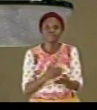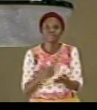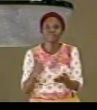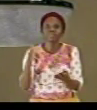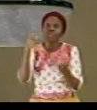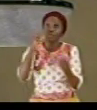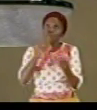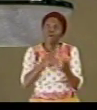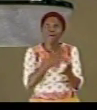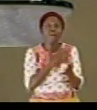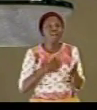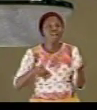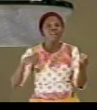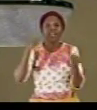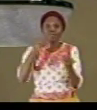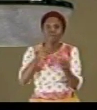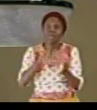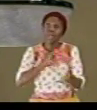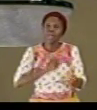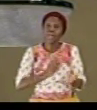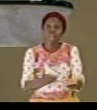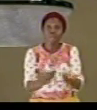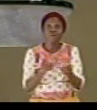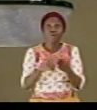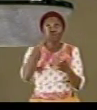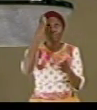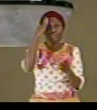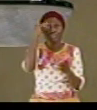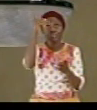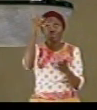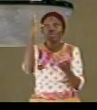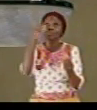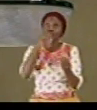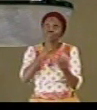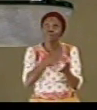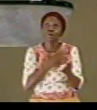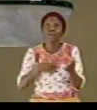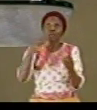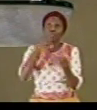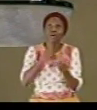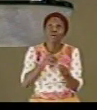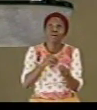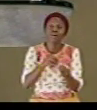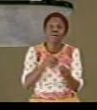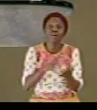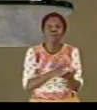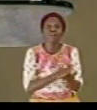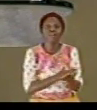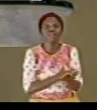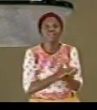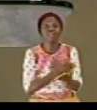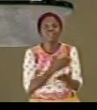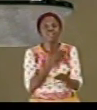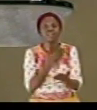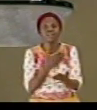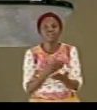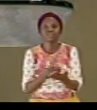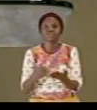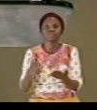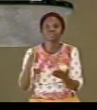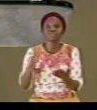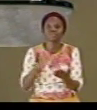More and more, I want to know You more. I want to know You more and more.